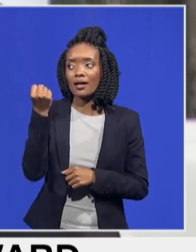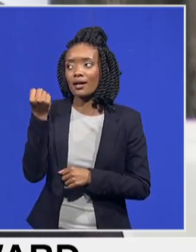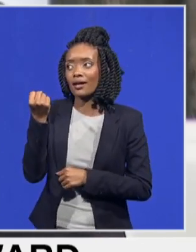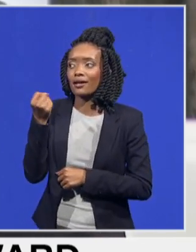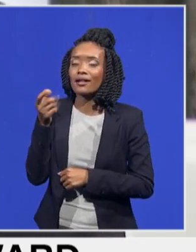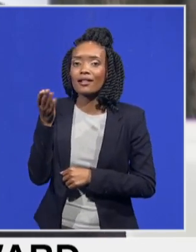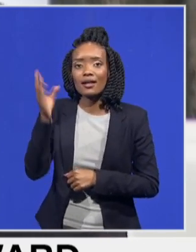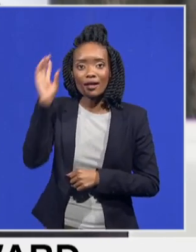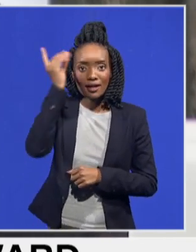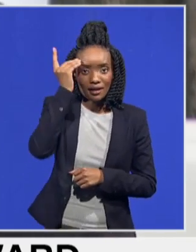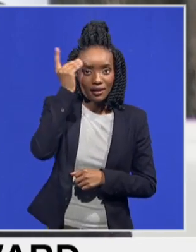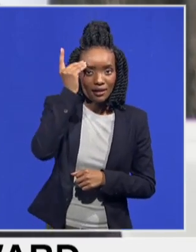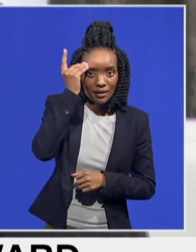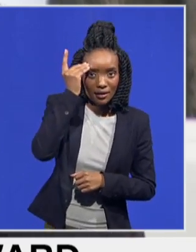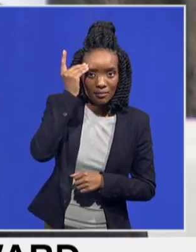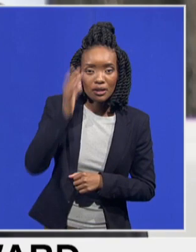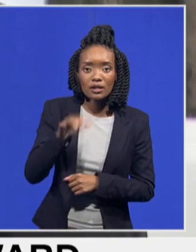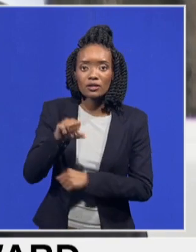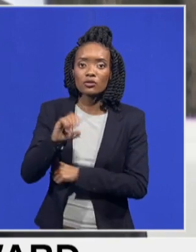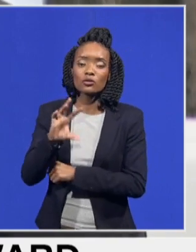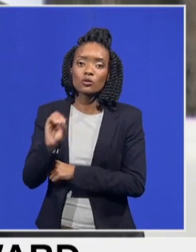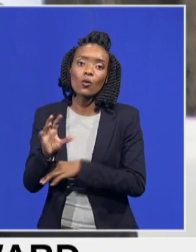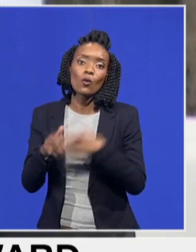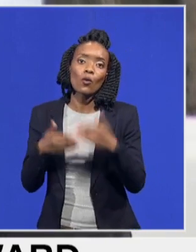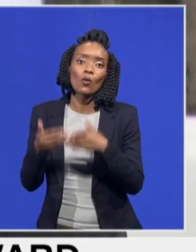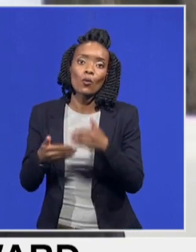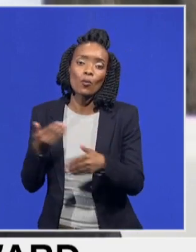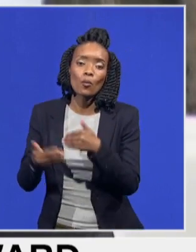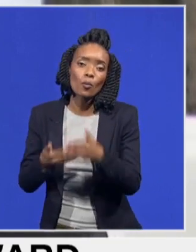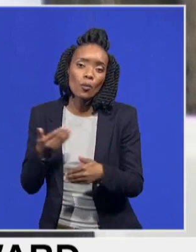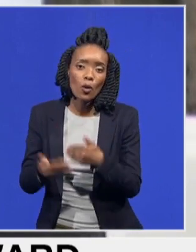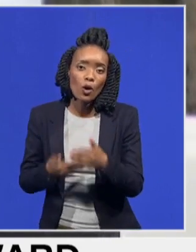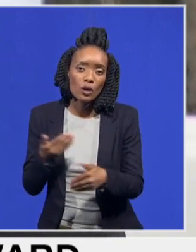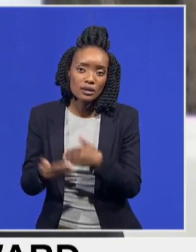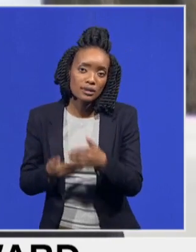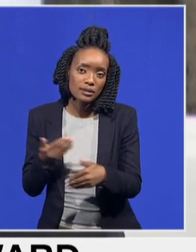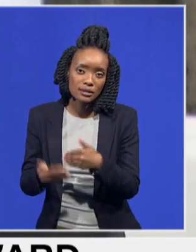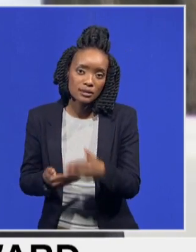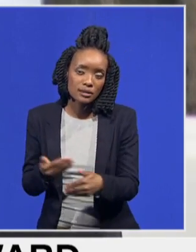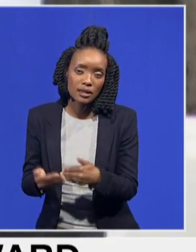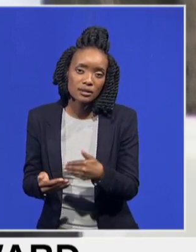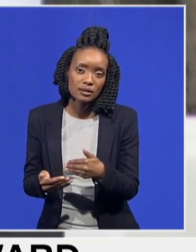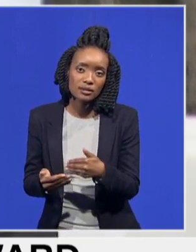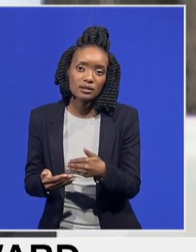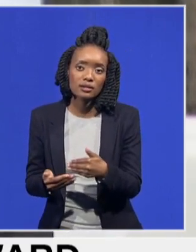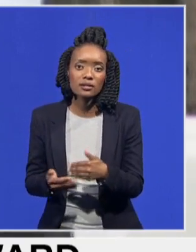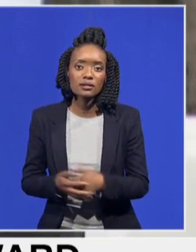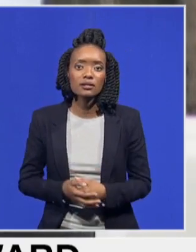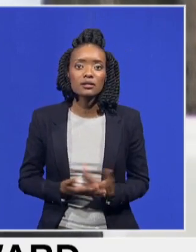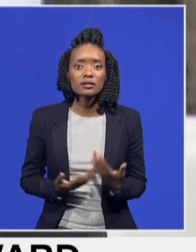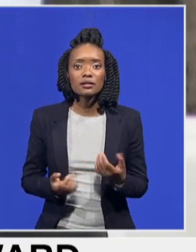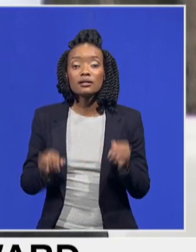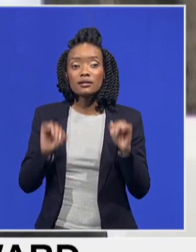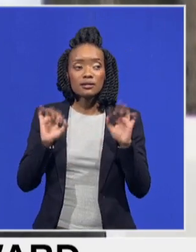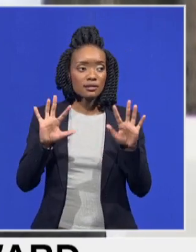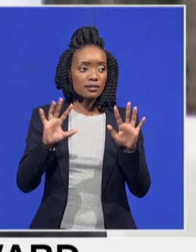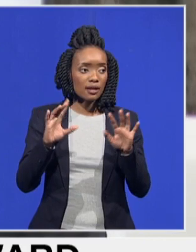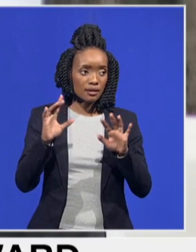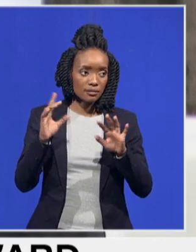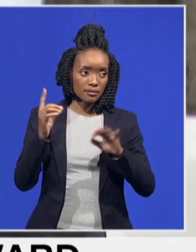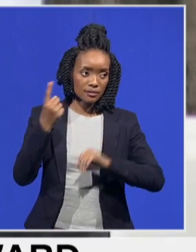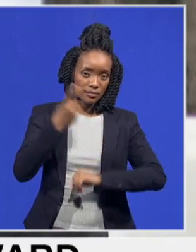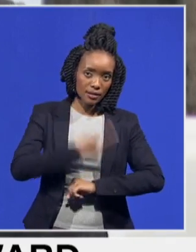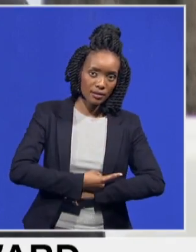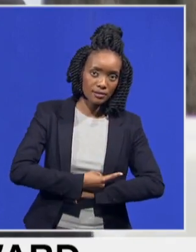So the process to become a hosted buyer will last 10 days. And it was